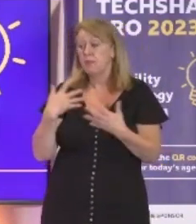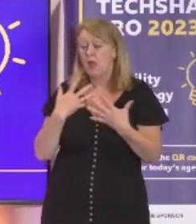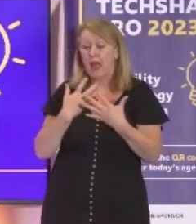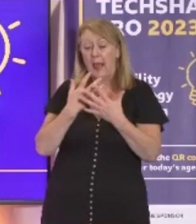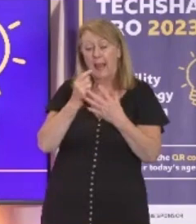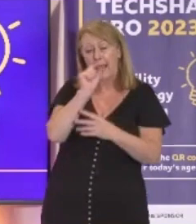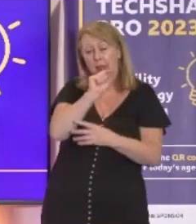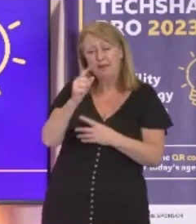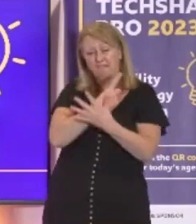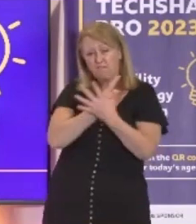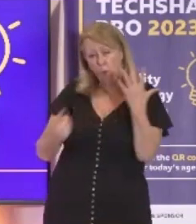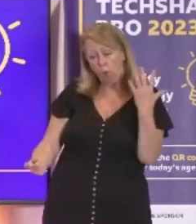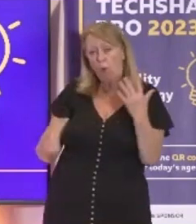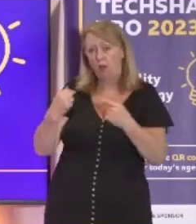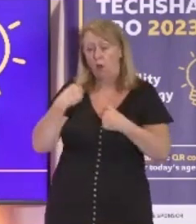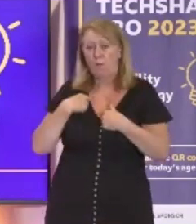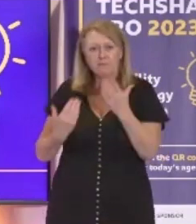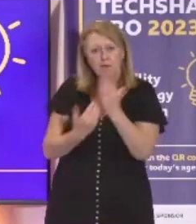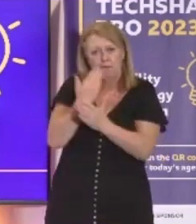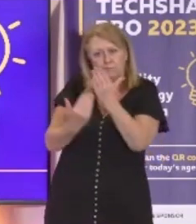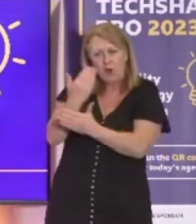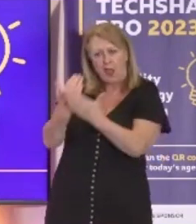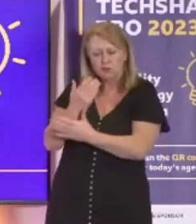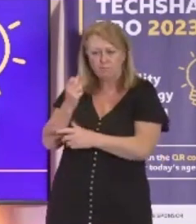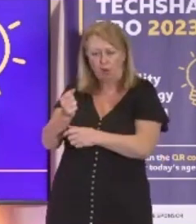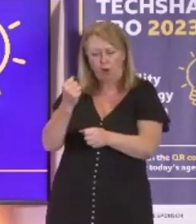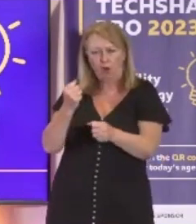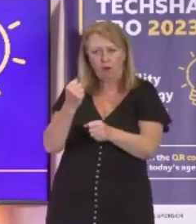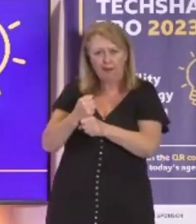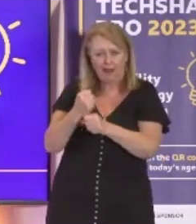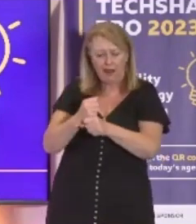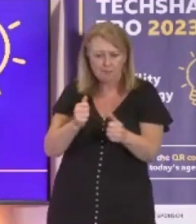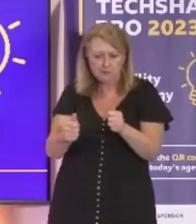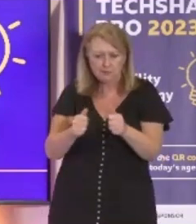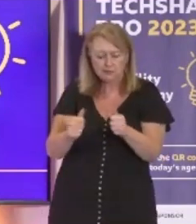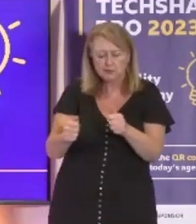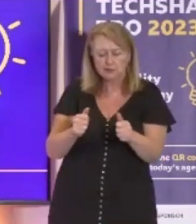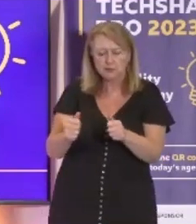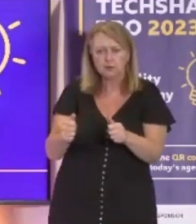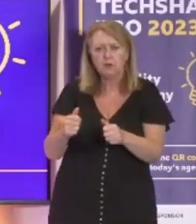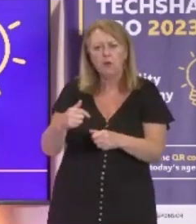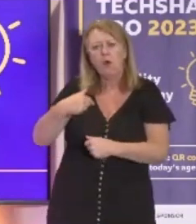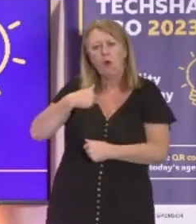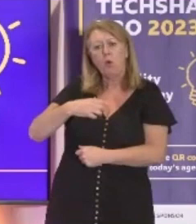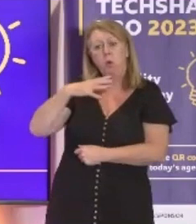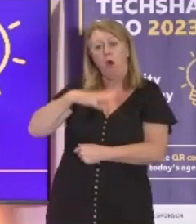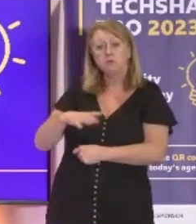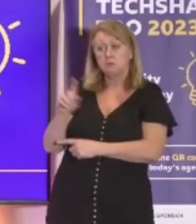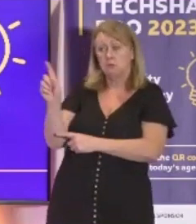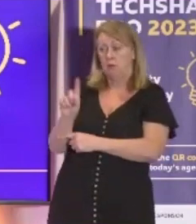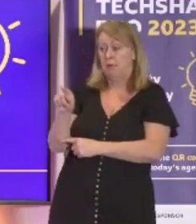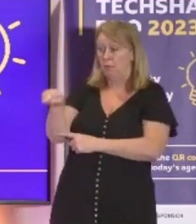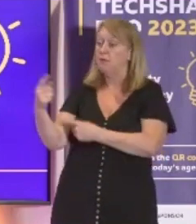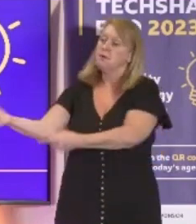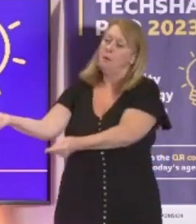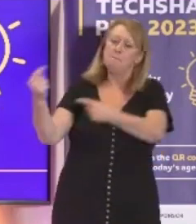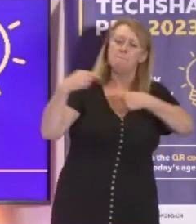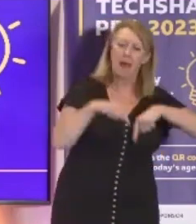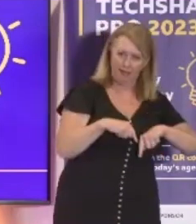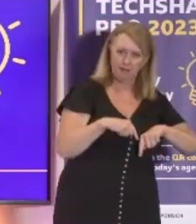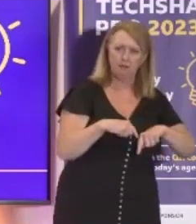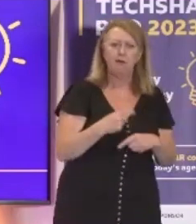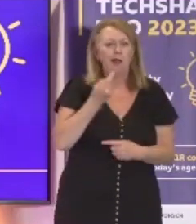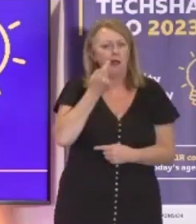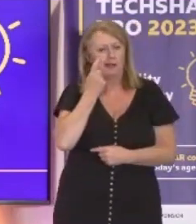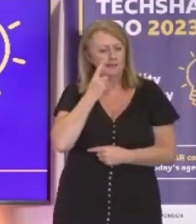of actually planning a refresh of some of our demos and games after a year. I think we want people to be willing to come back and